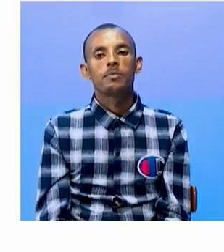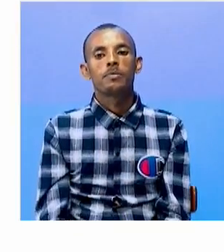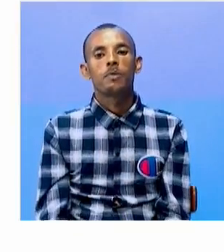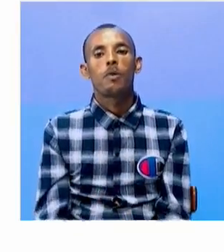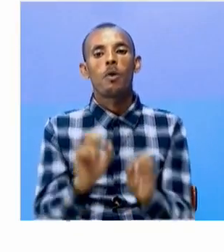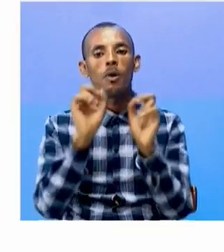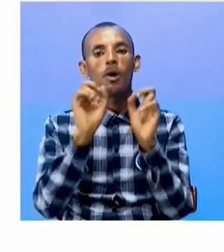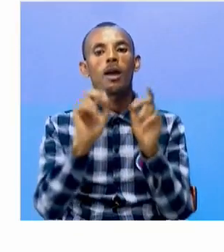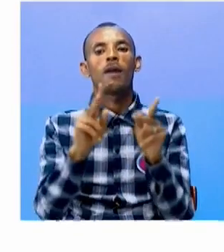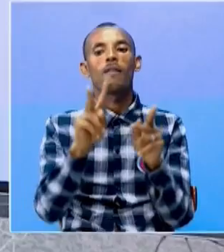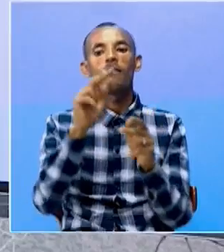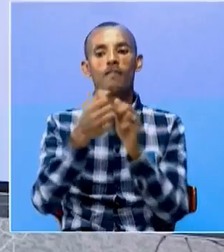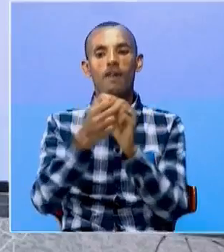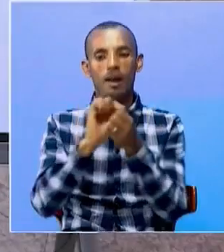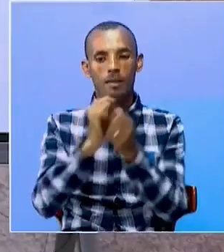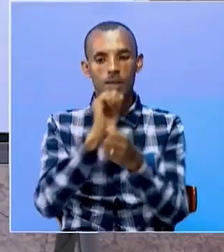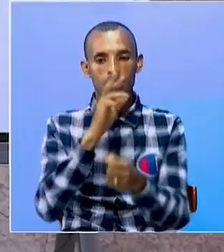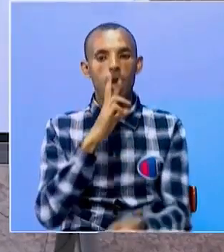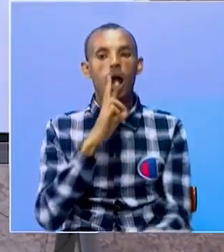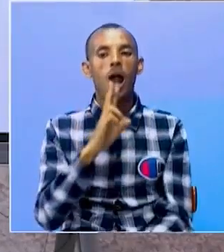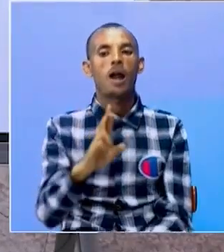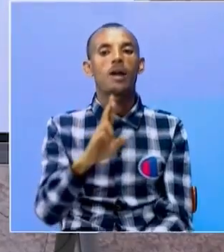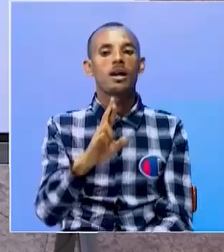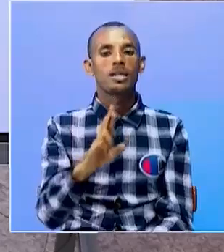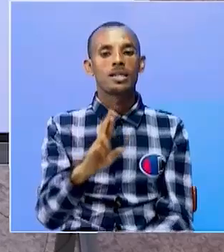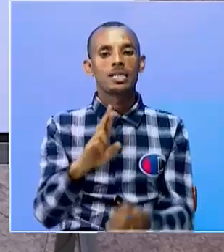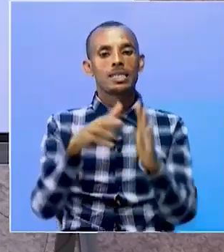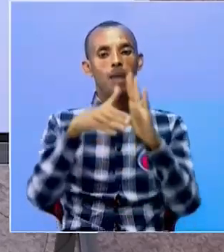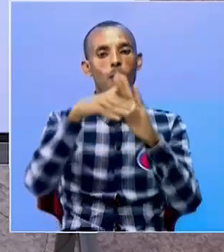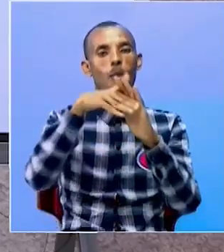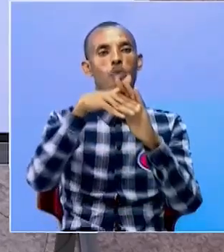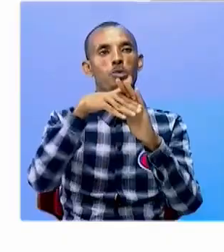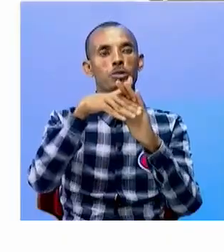okay, variables are symbols